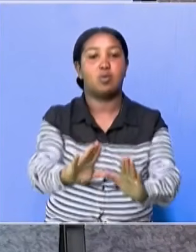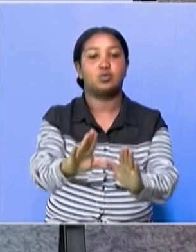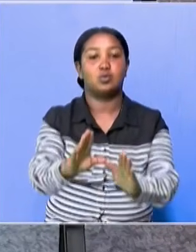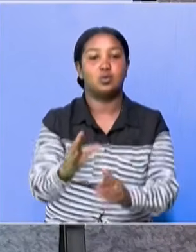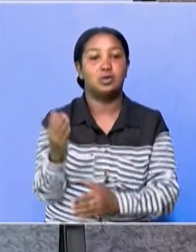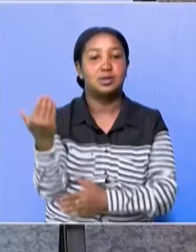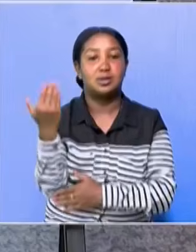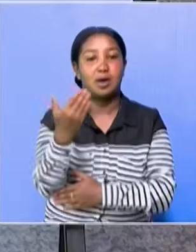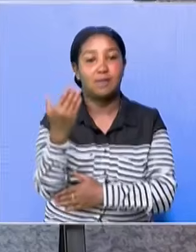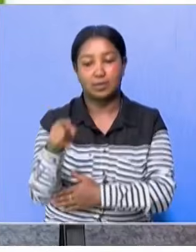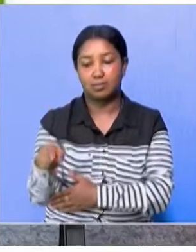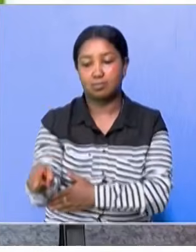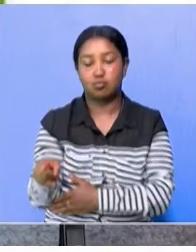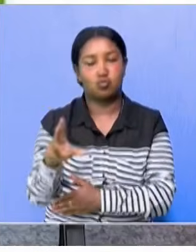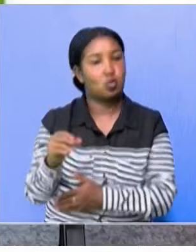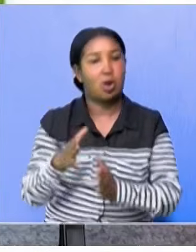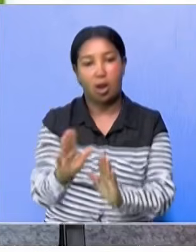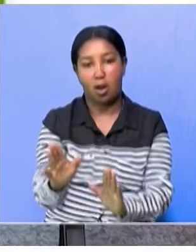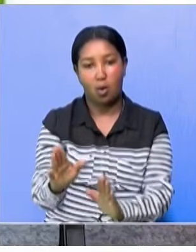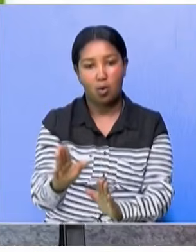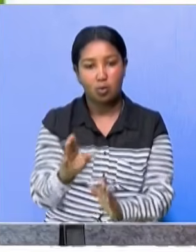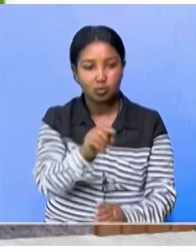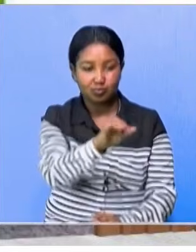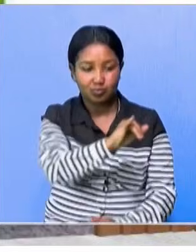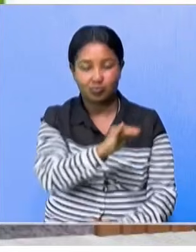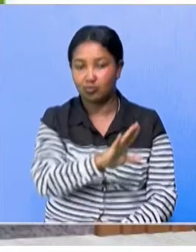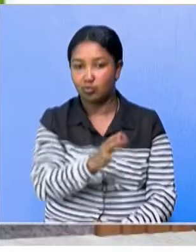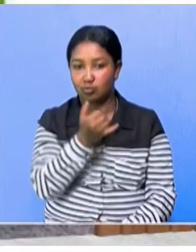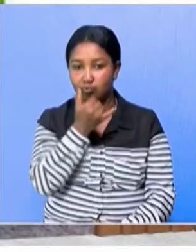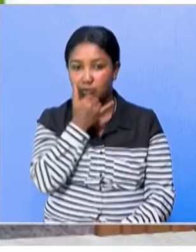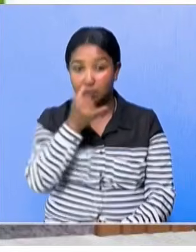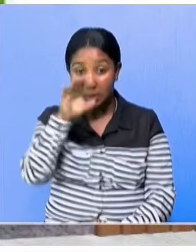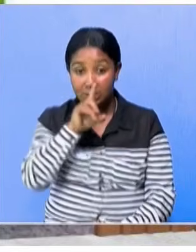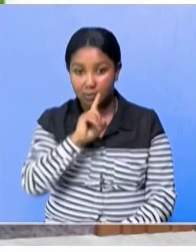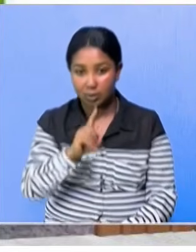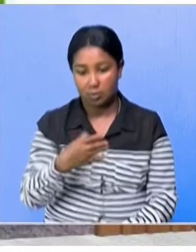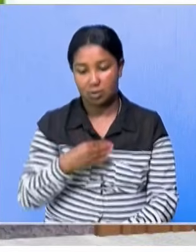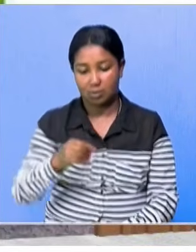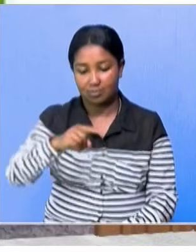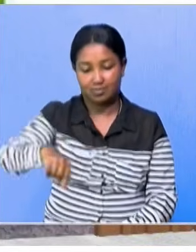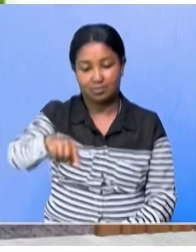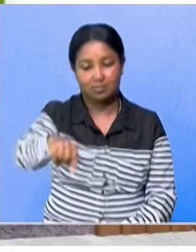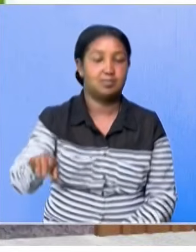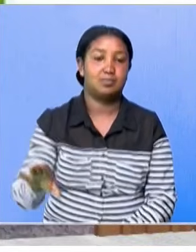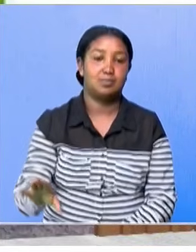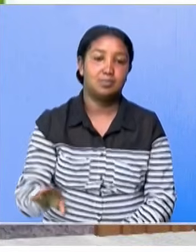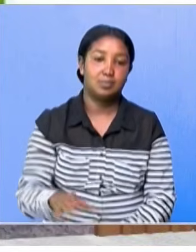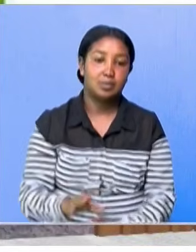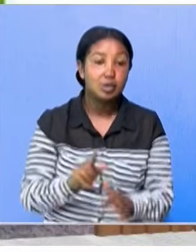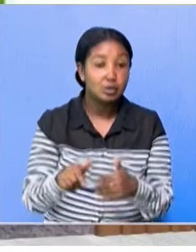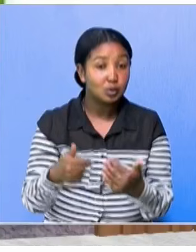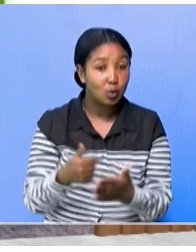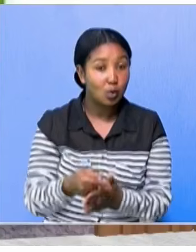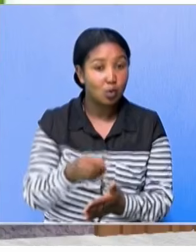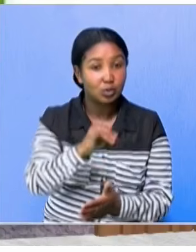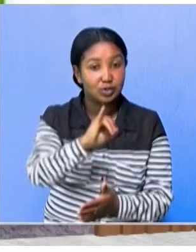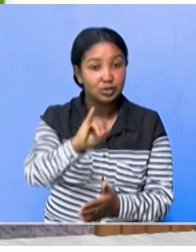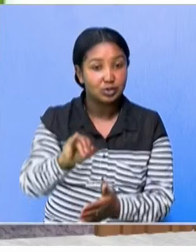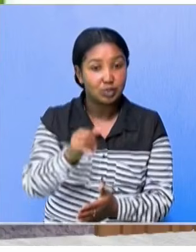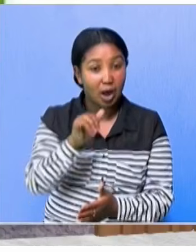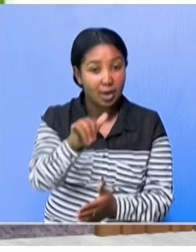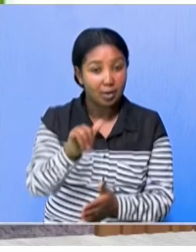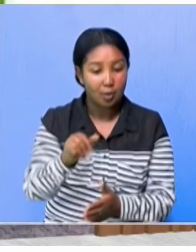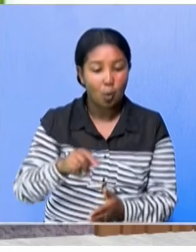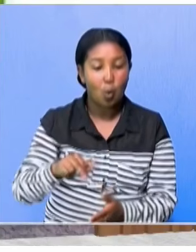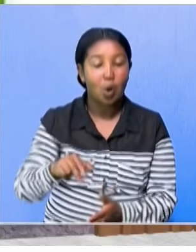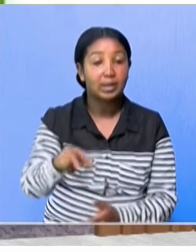traffic route doesn't allow you to cross in such a way. That's why, because the zebra crossing is here. So jaywalking is as